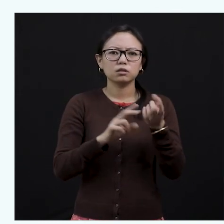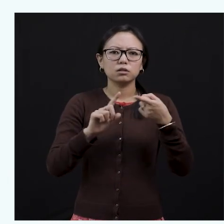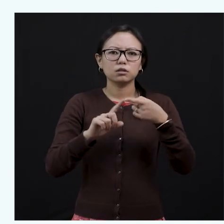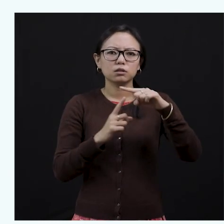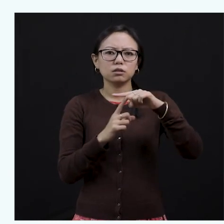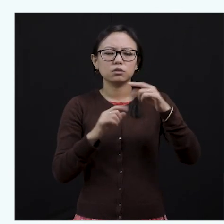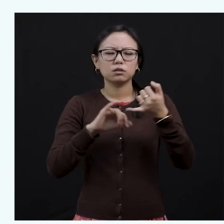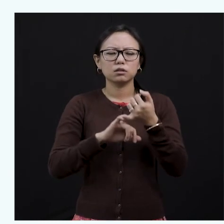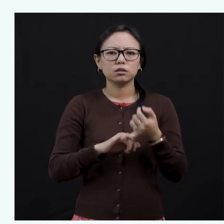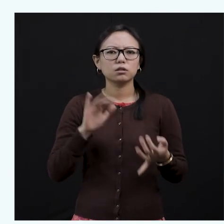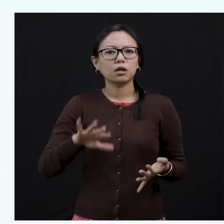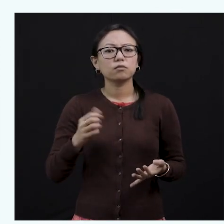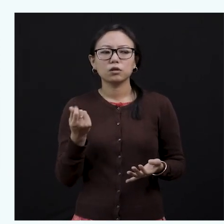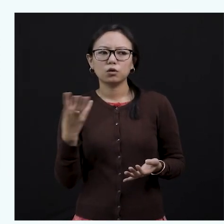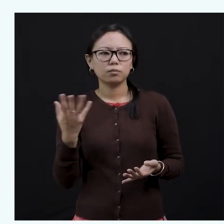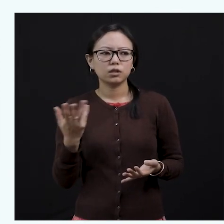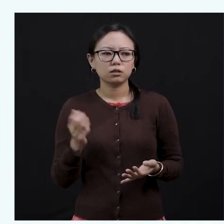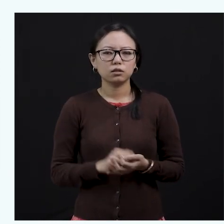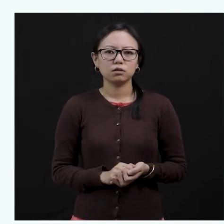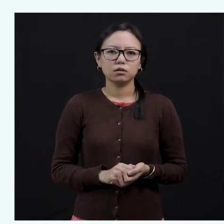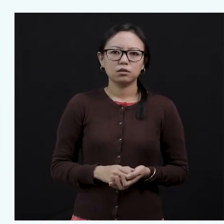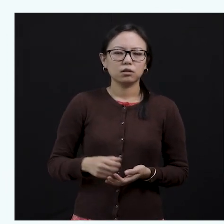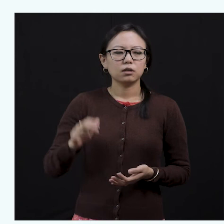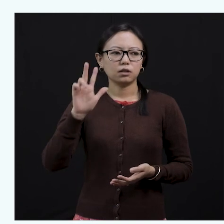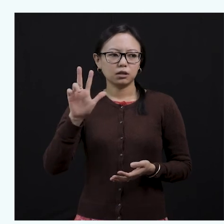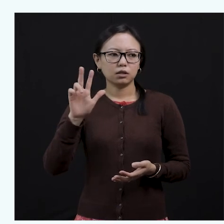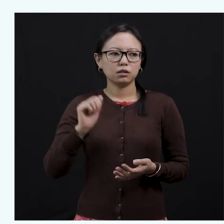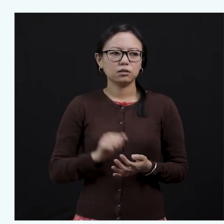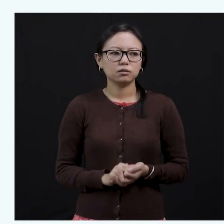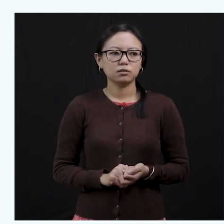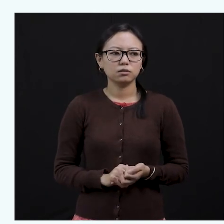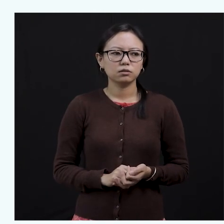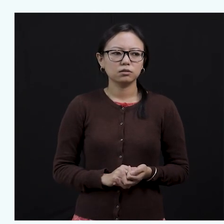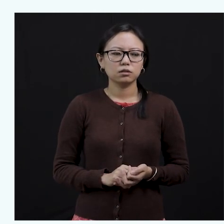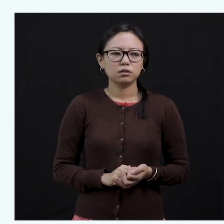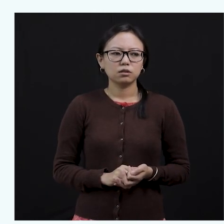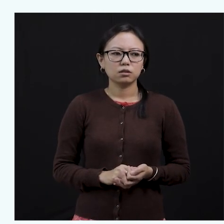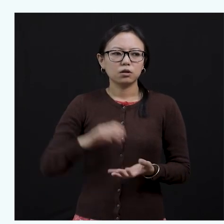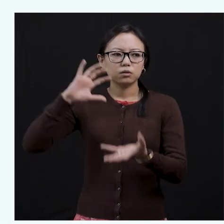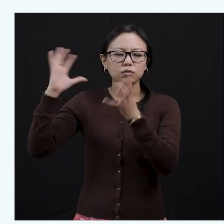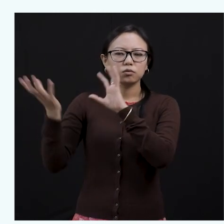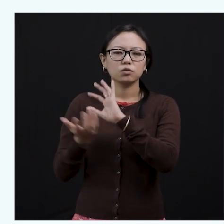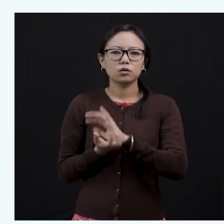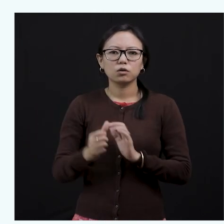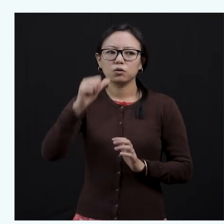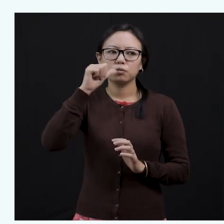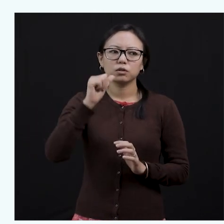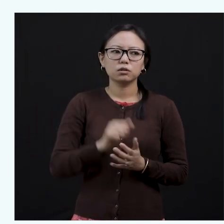is 71%. Okay. Well, students, we are done with part 1 of the lesson.